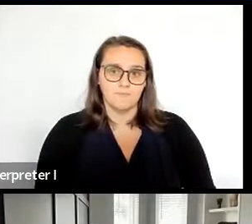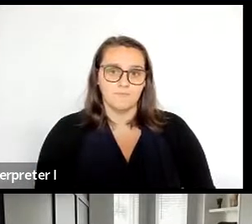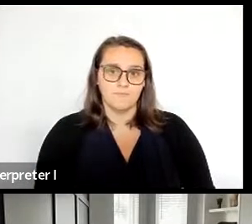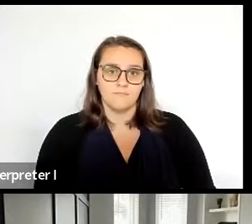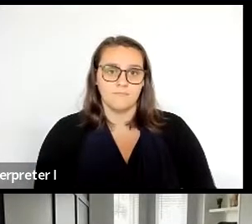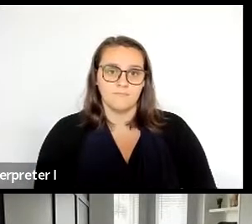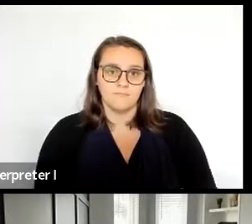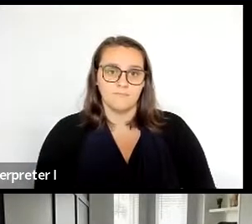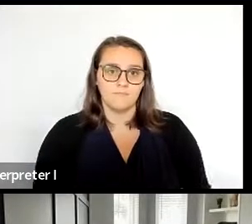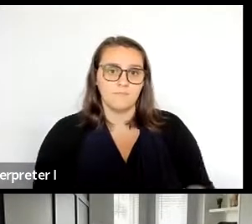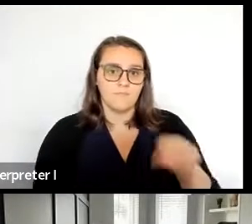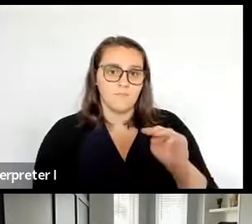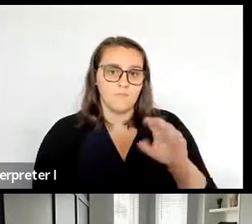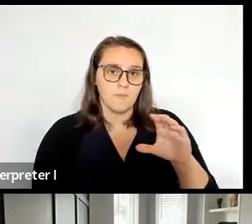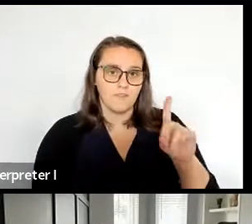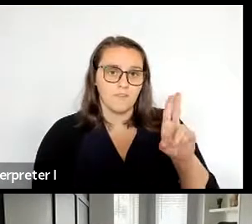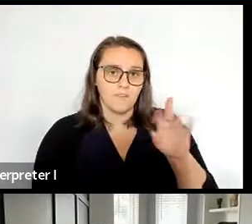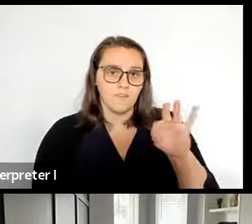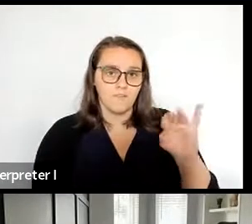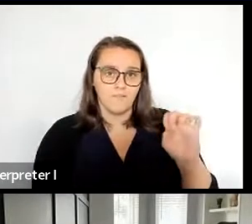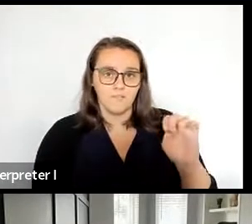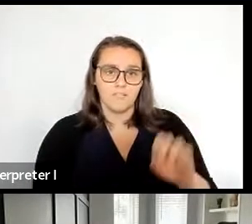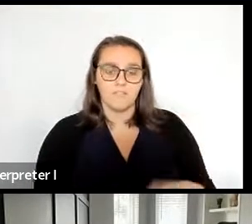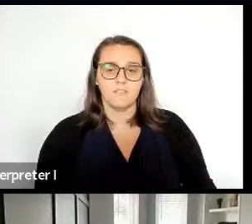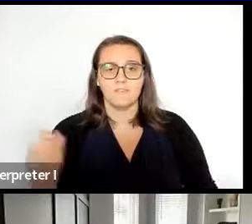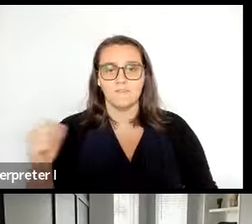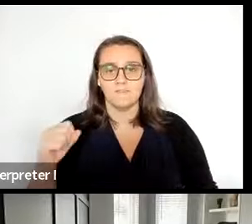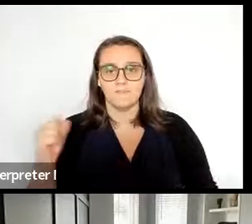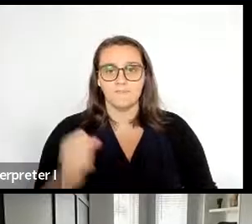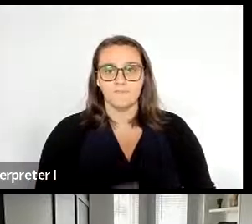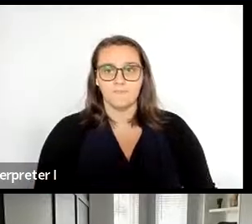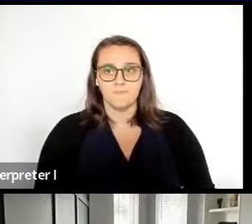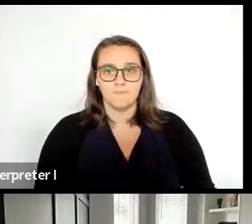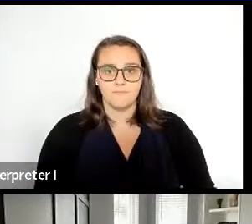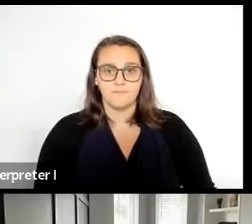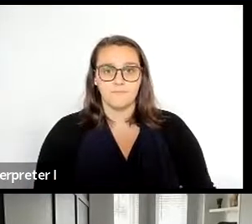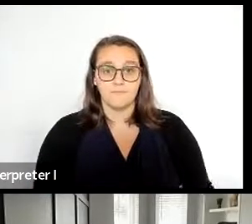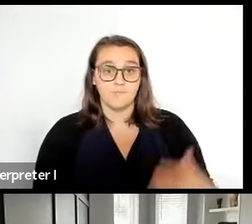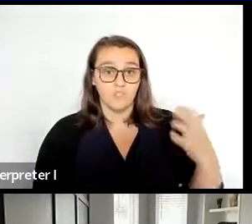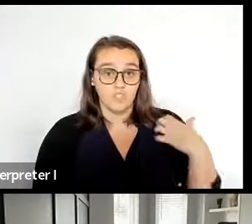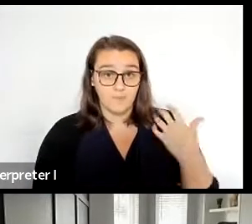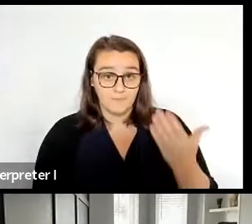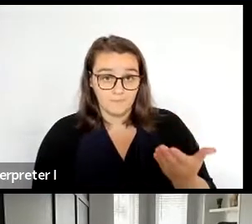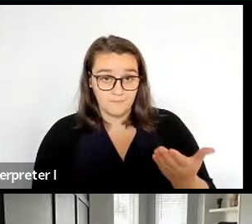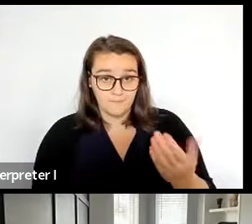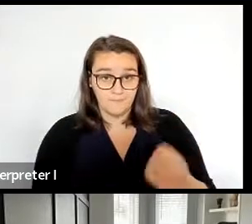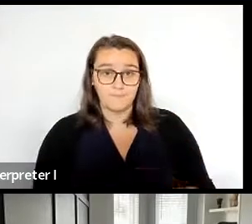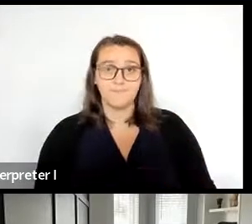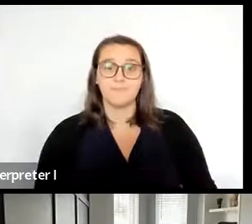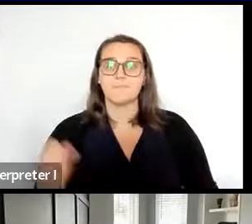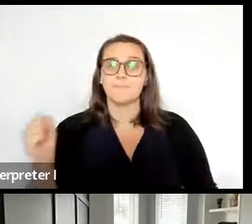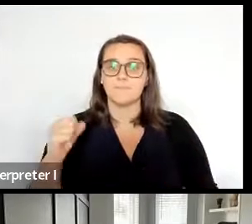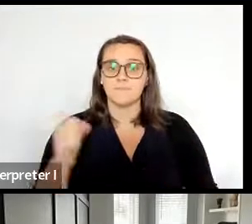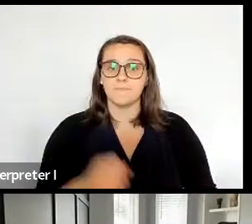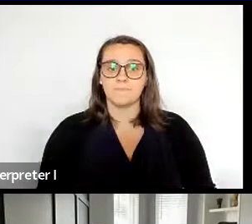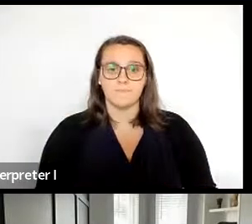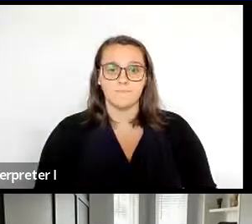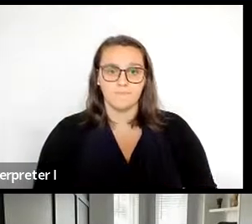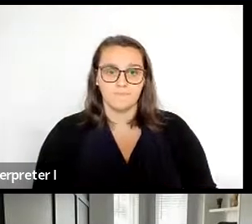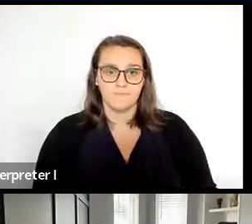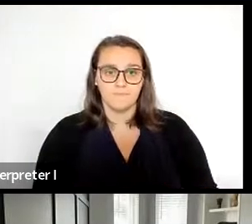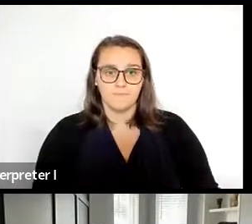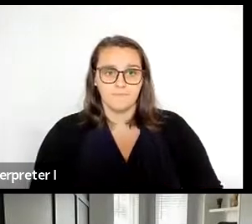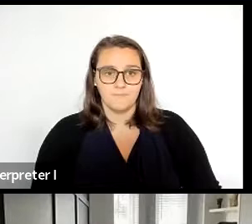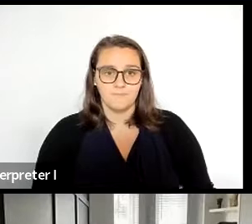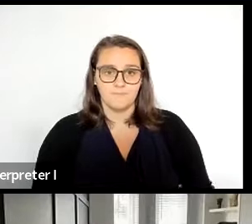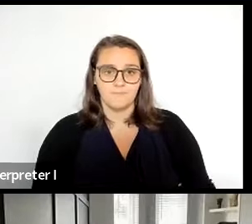yes. Councilmember McDuffie? Yes. Councilmember McDuffie votes yes. Chairman Mendelson? Yes. Chairman Mendelson votes yes.